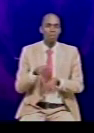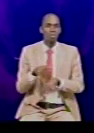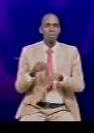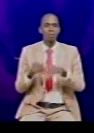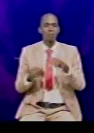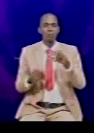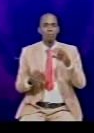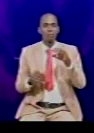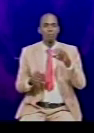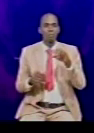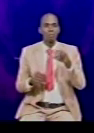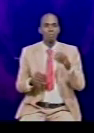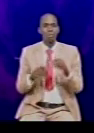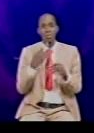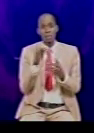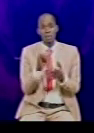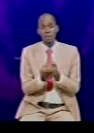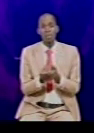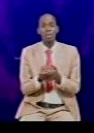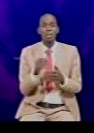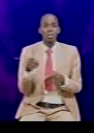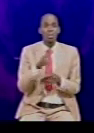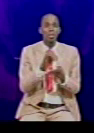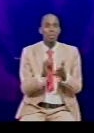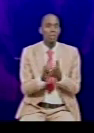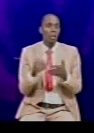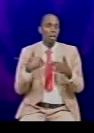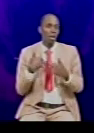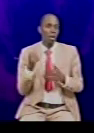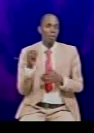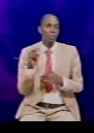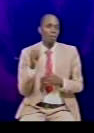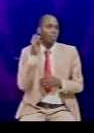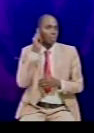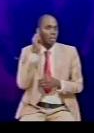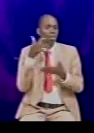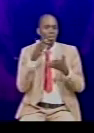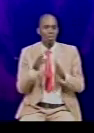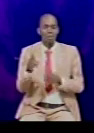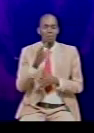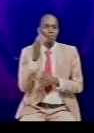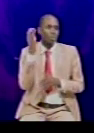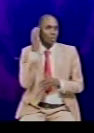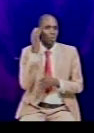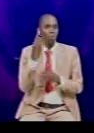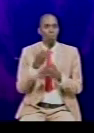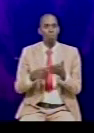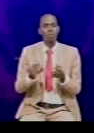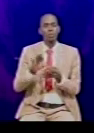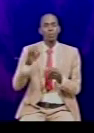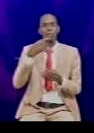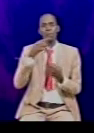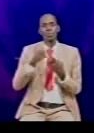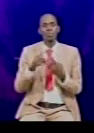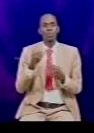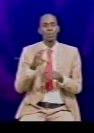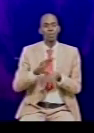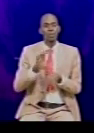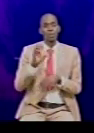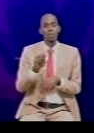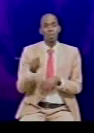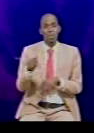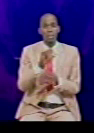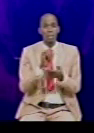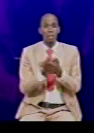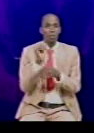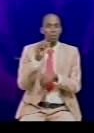hath an ear, let him hear what the Spirit saith unto the churches. He that overcometh,